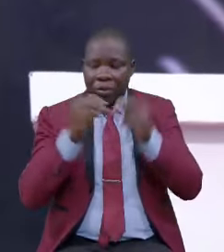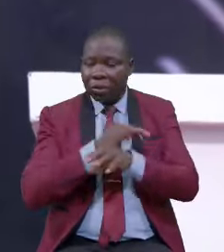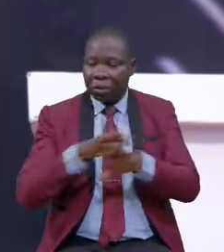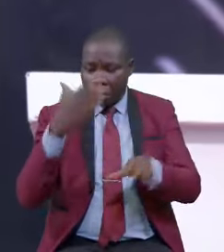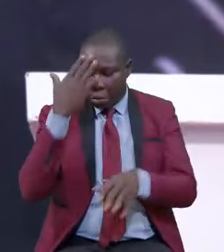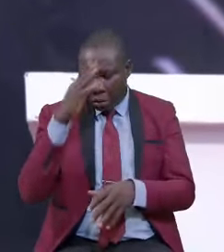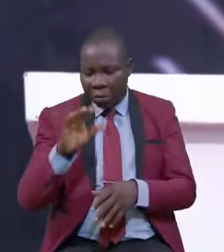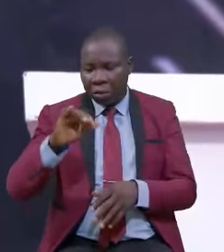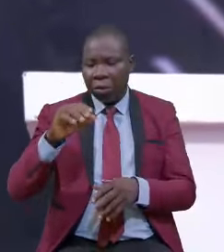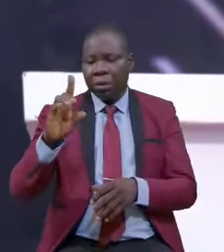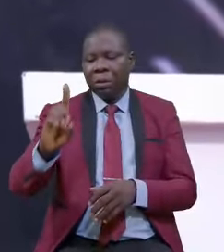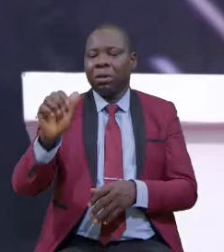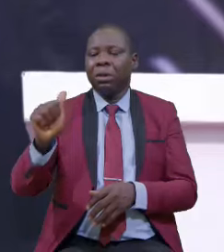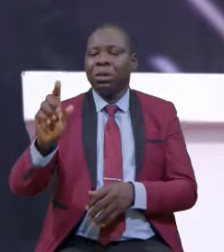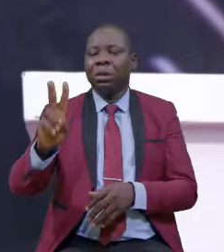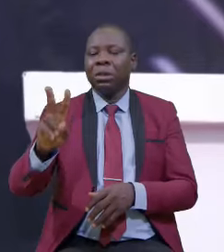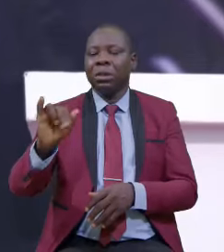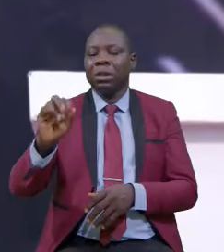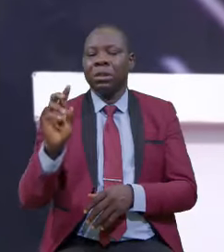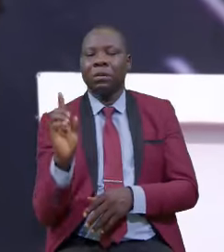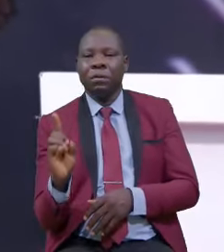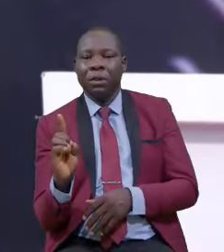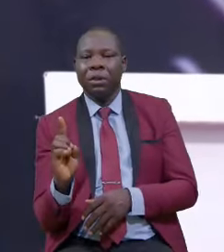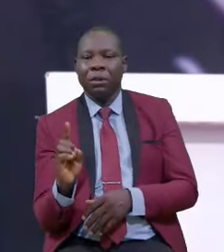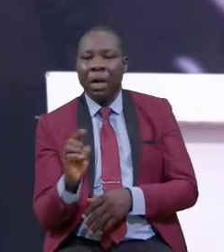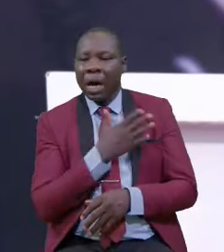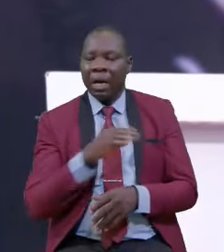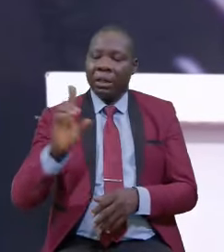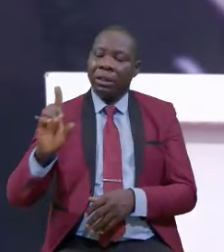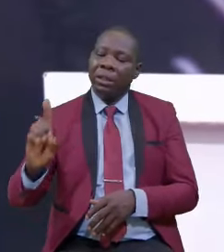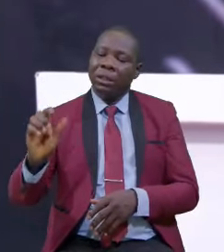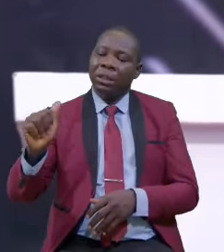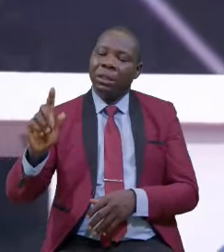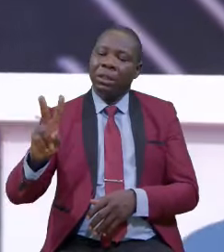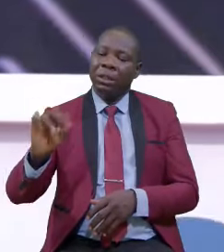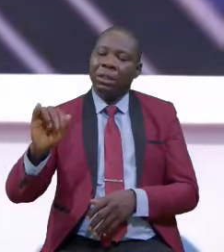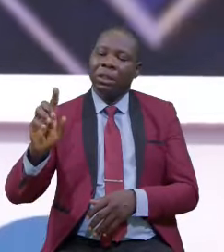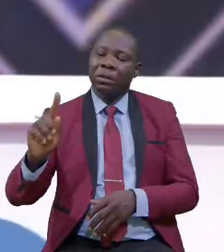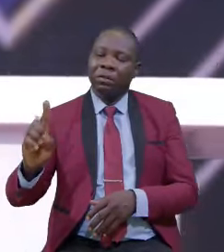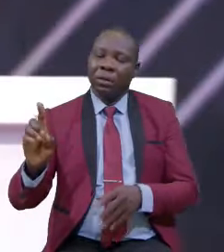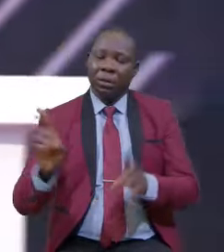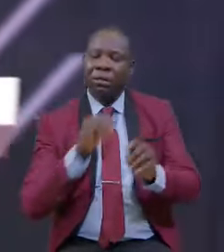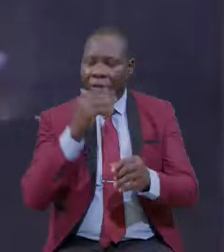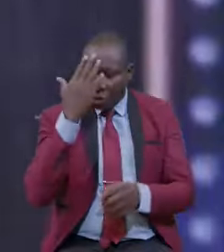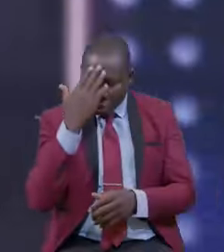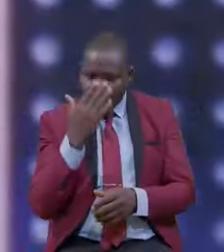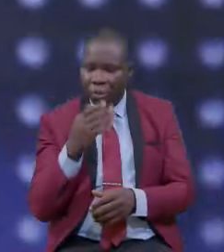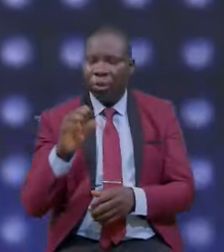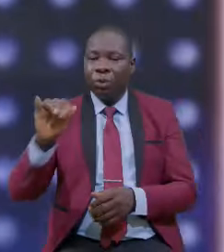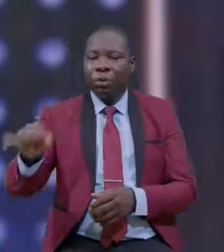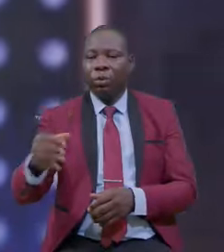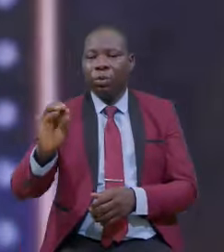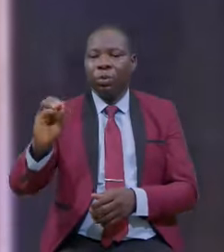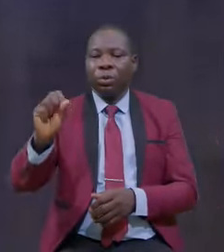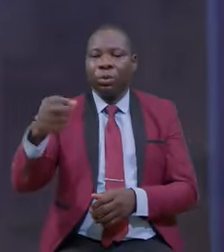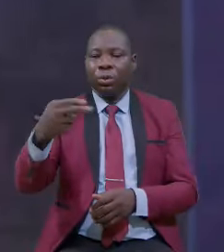had gone before David came in. But it wasn't Moses. It wasn't Joshua. And it wasn't David. It